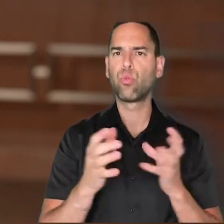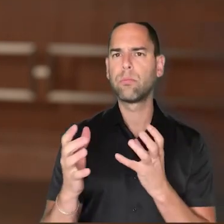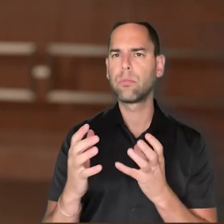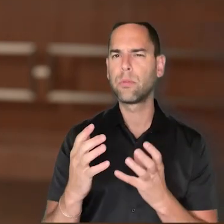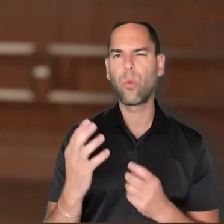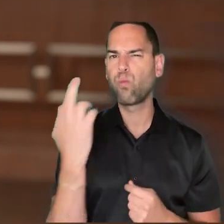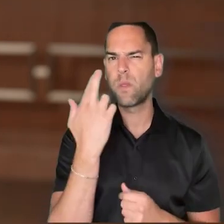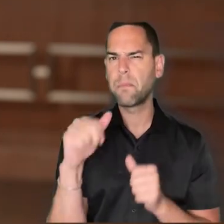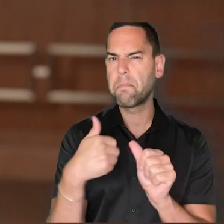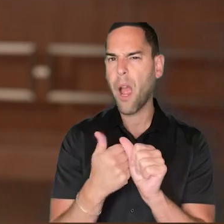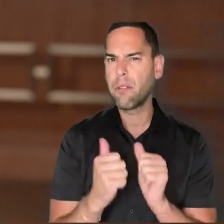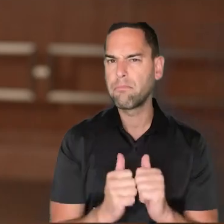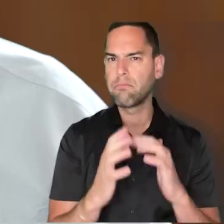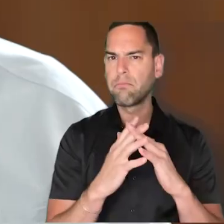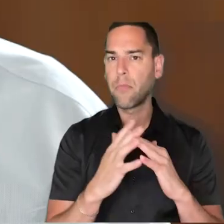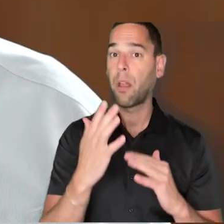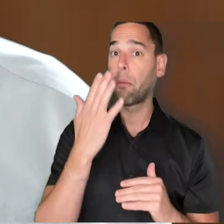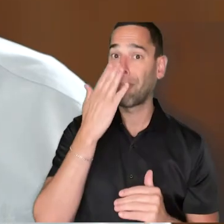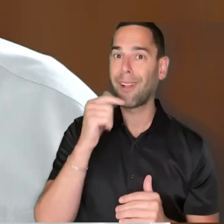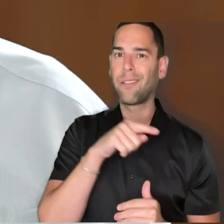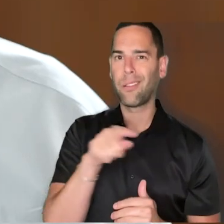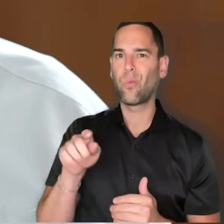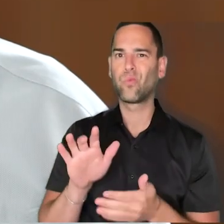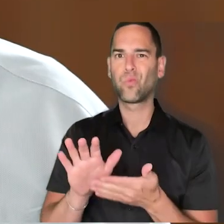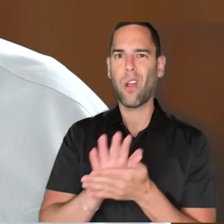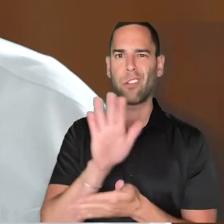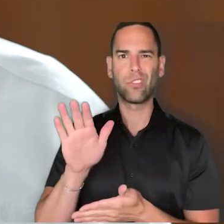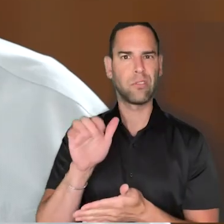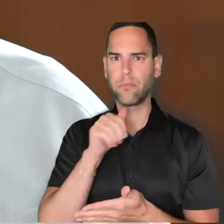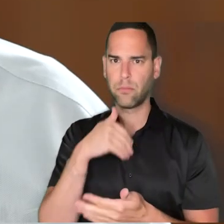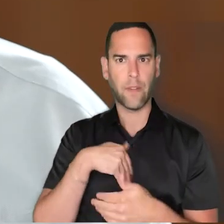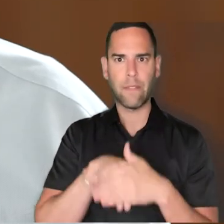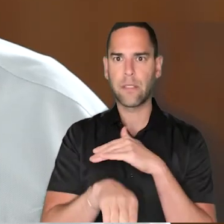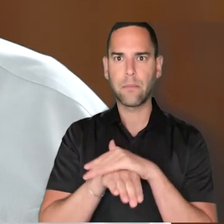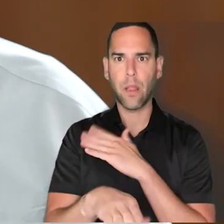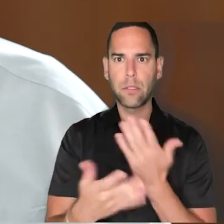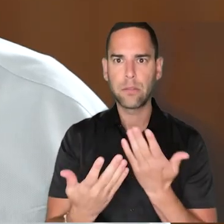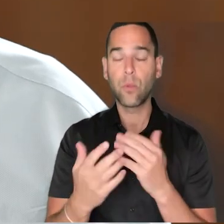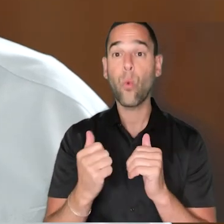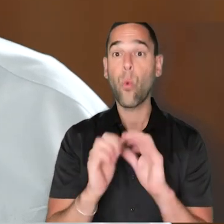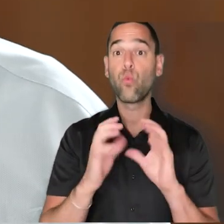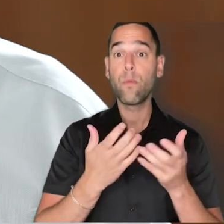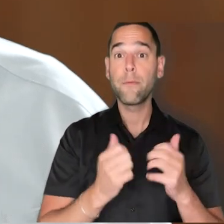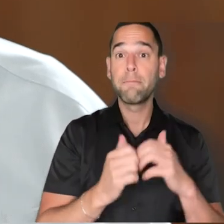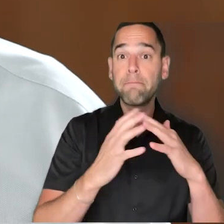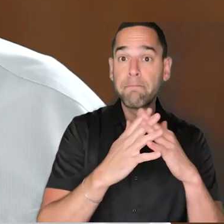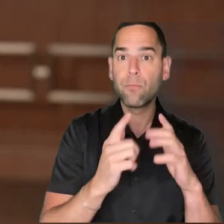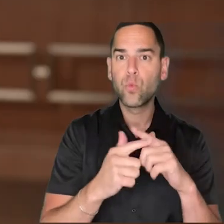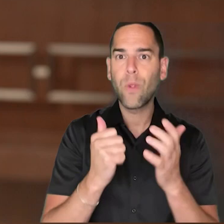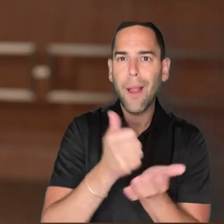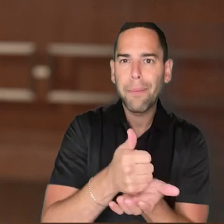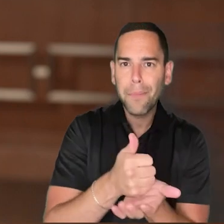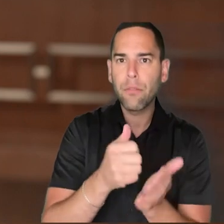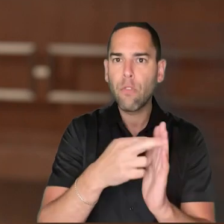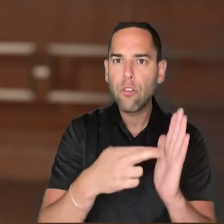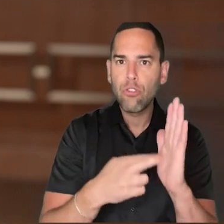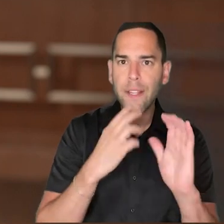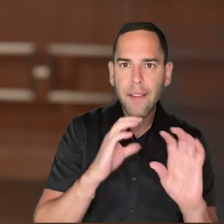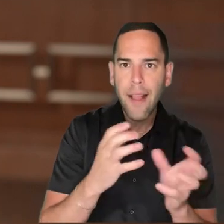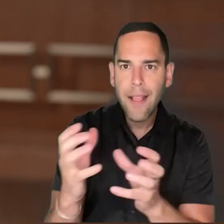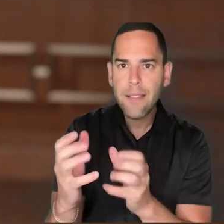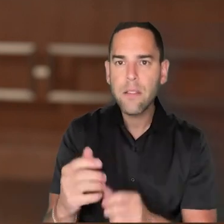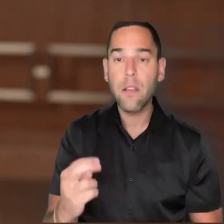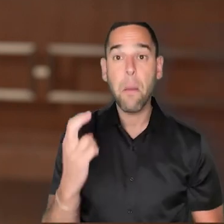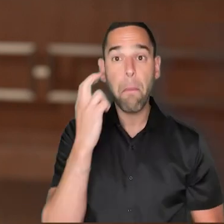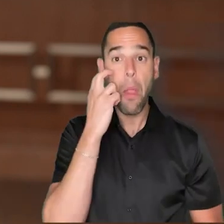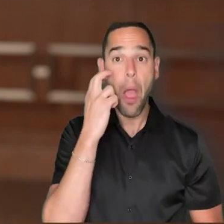being formulated, one, because the schools were lacking accessibility, helping students to register for classes,